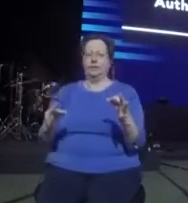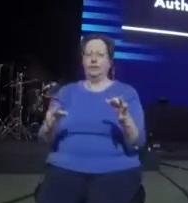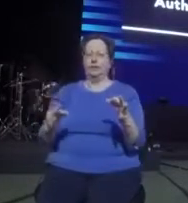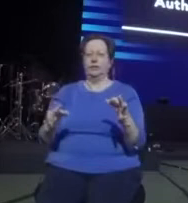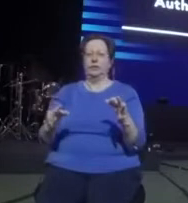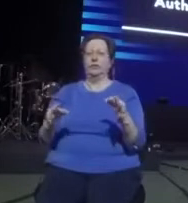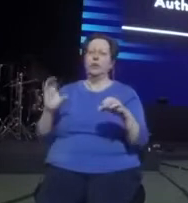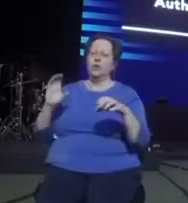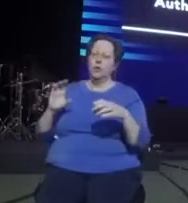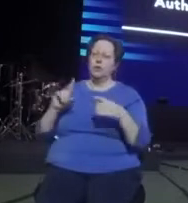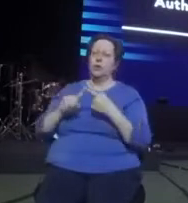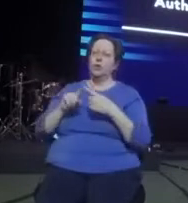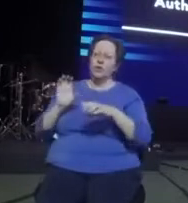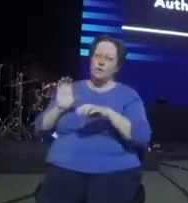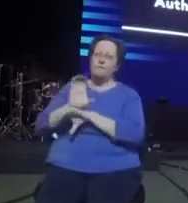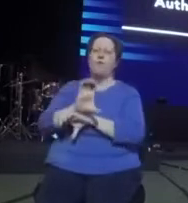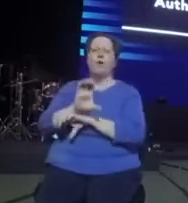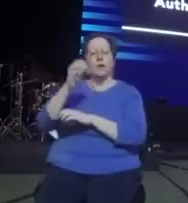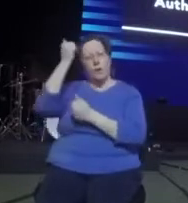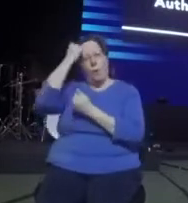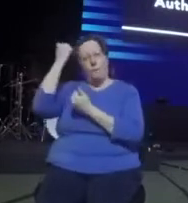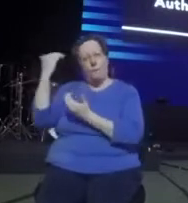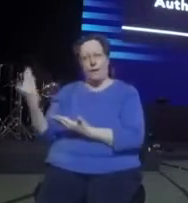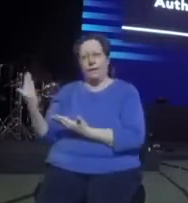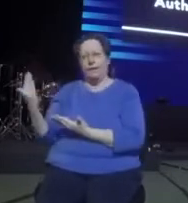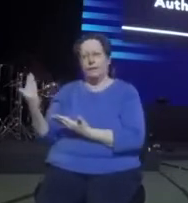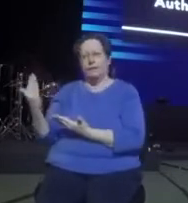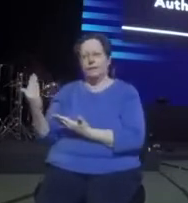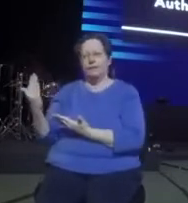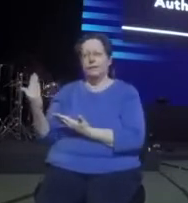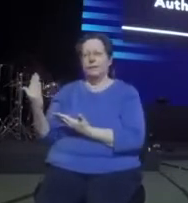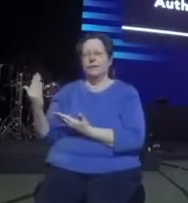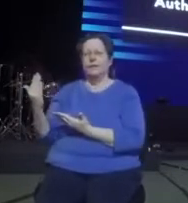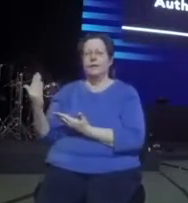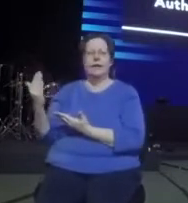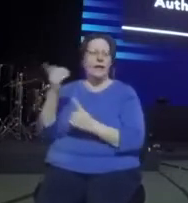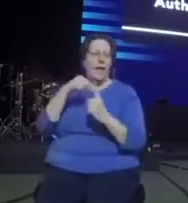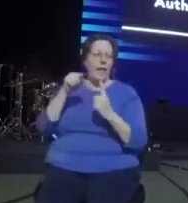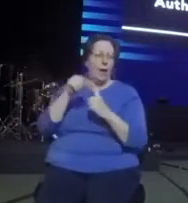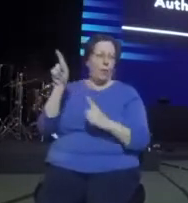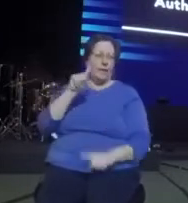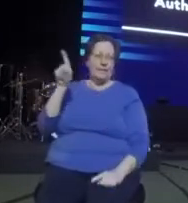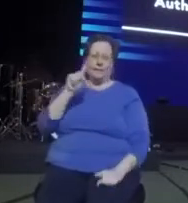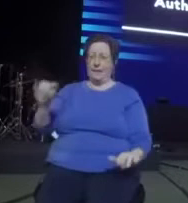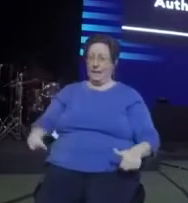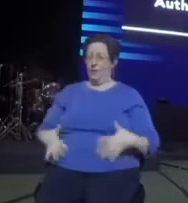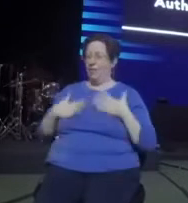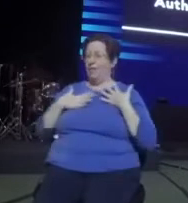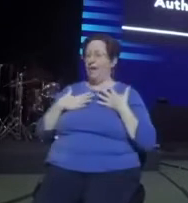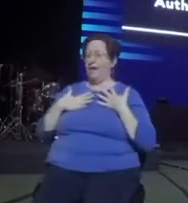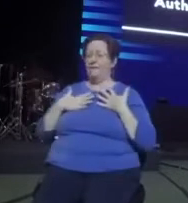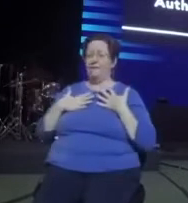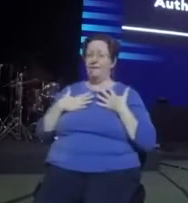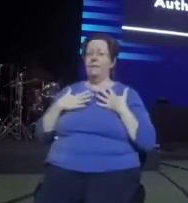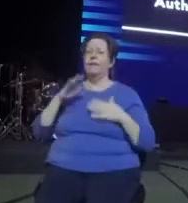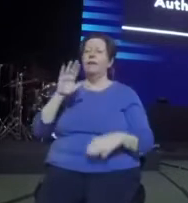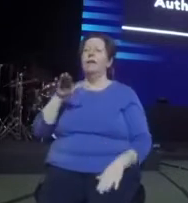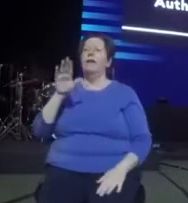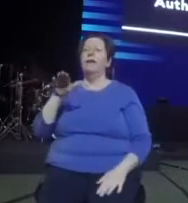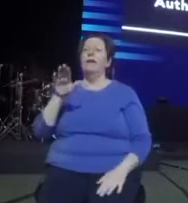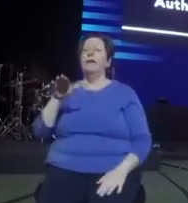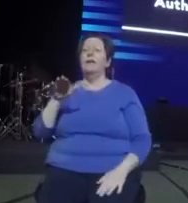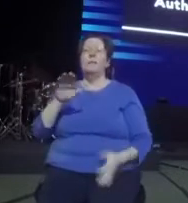to enforce obedience. And when something is in your life that does this, listen to this,